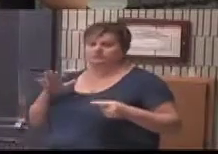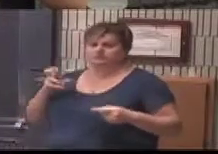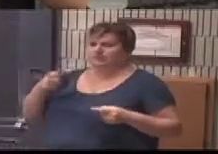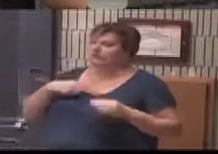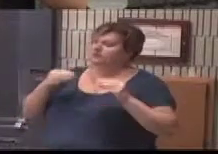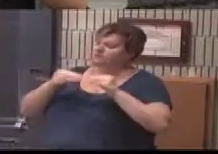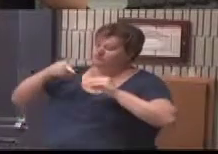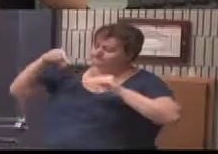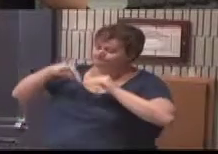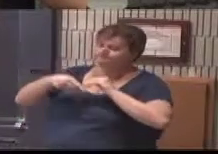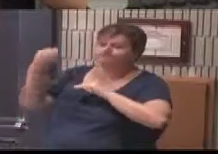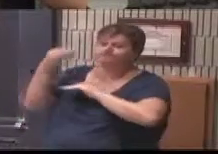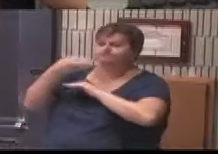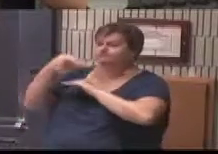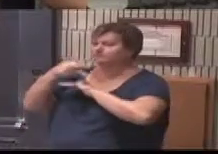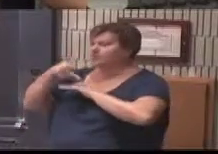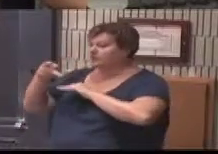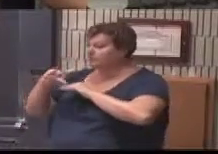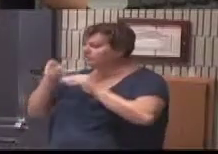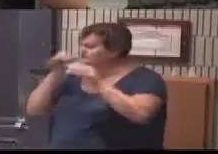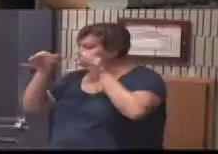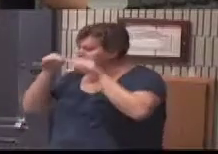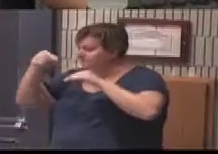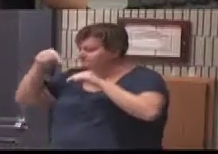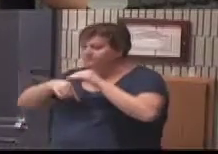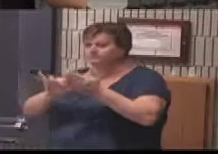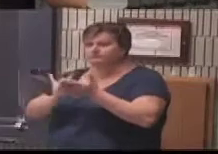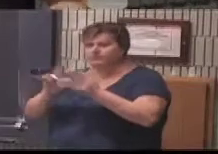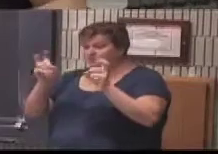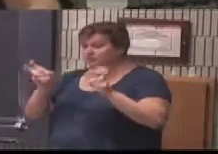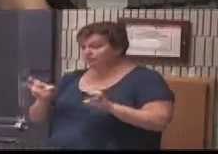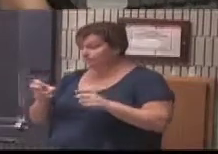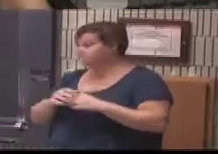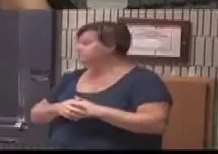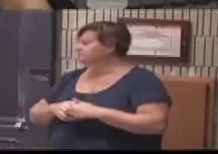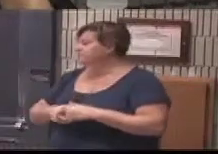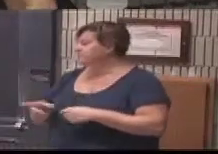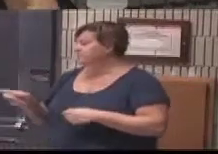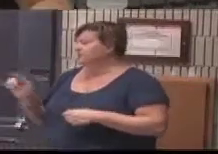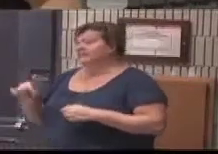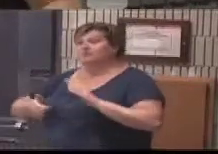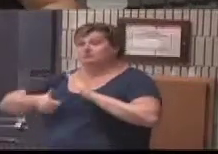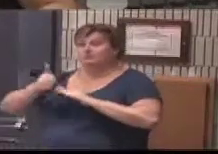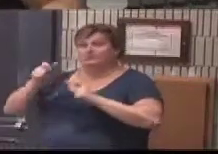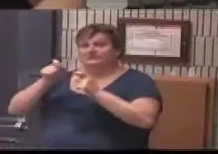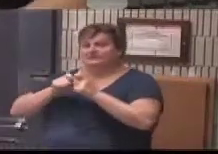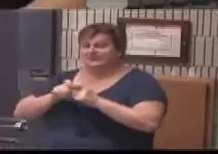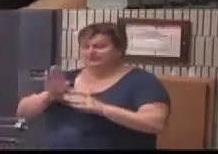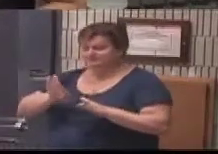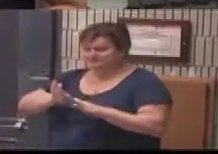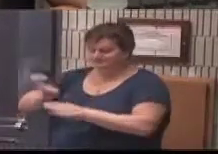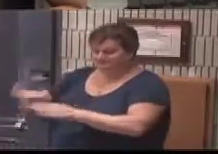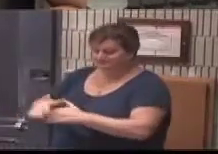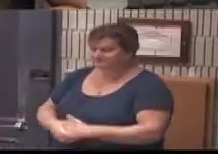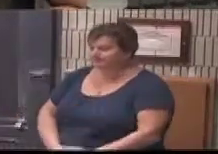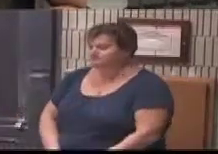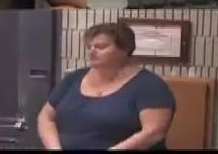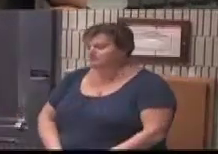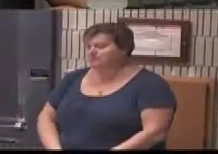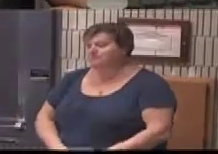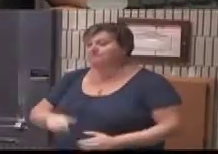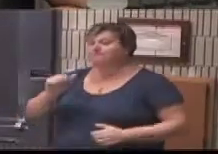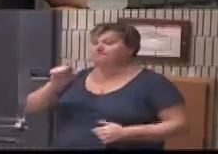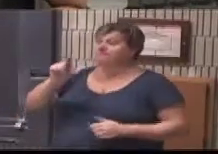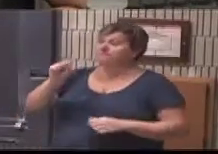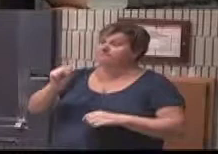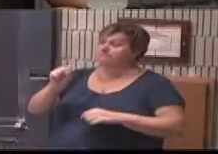detailed PowerPoint presentation that talks about some of these medical issues. So that was the most detailed one. We got through that. As ALS progresses,